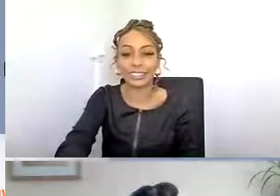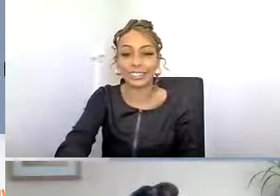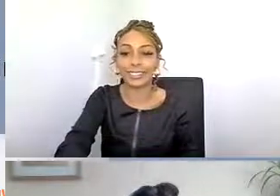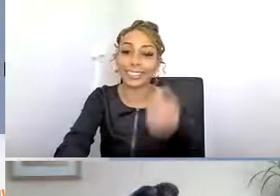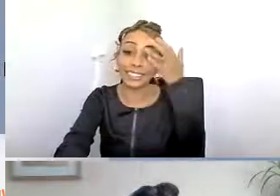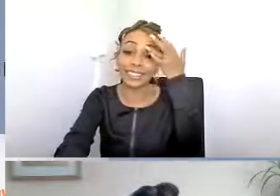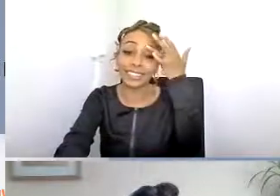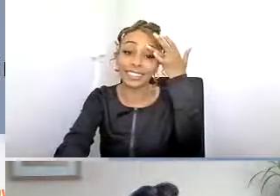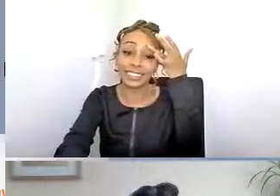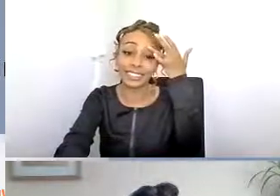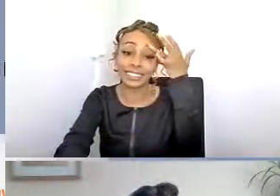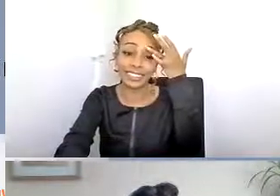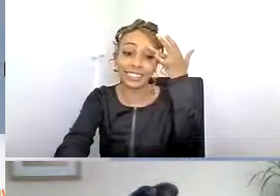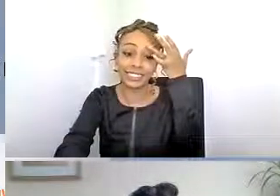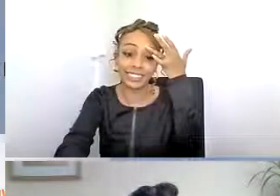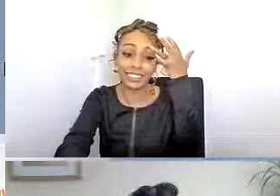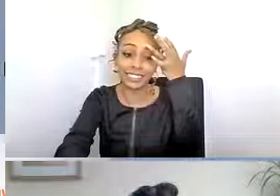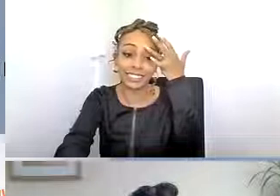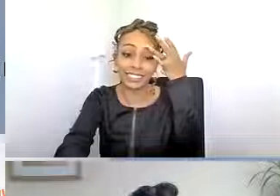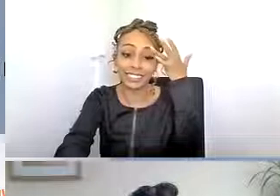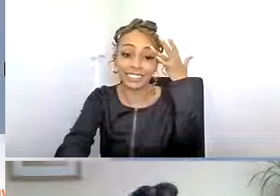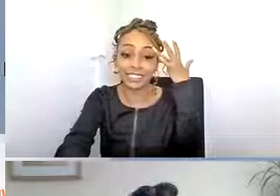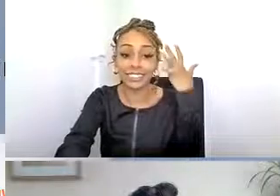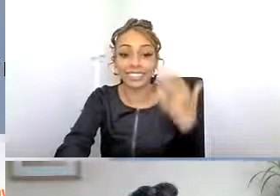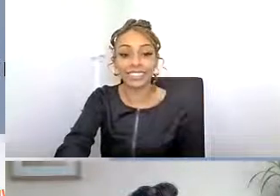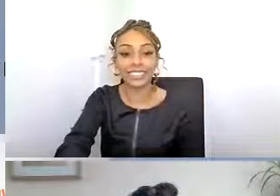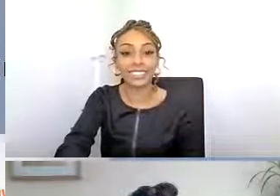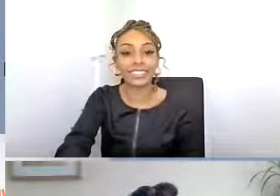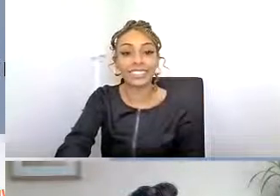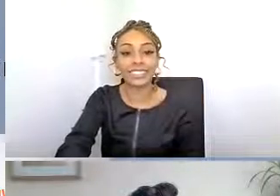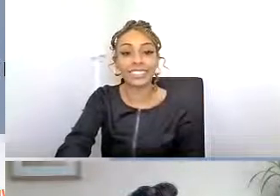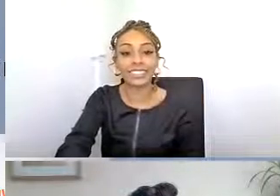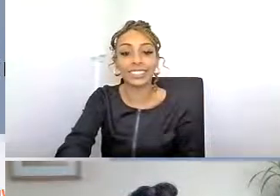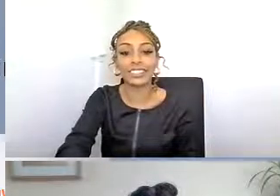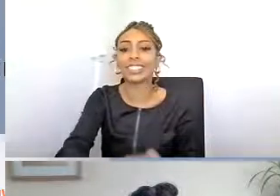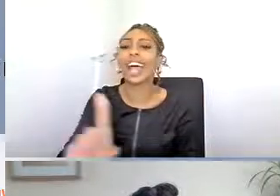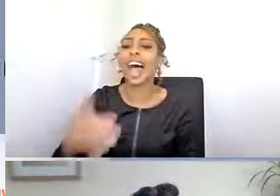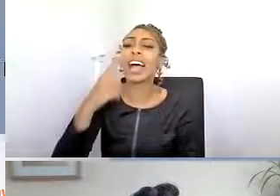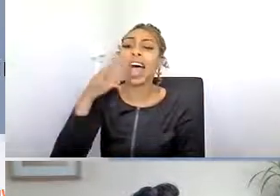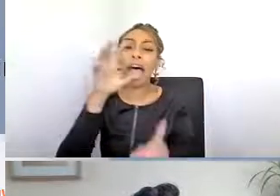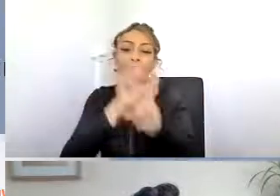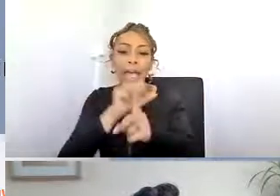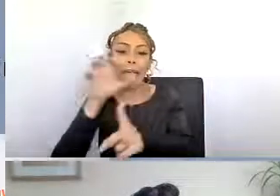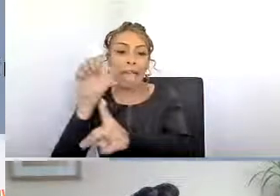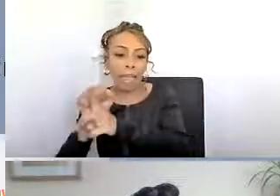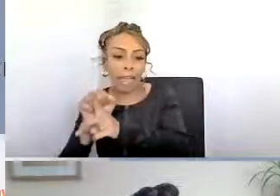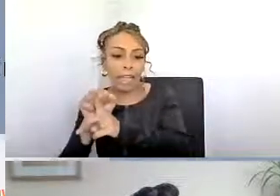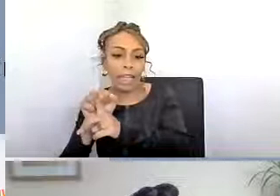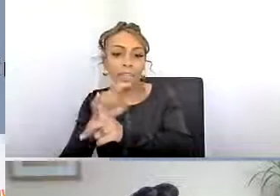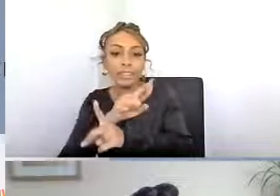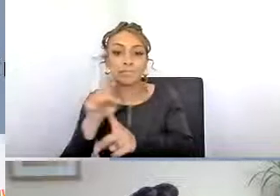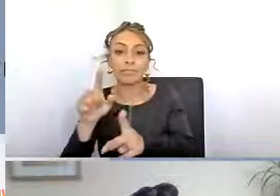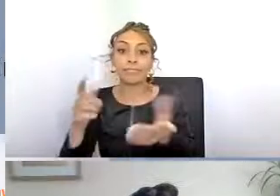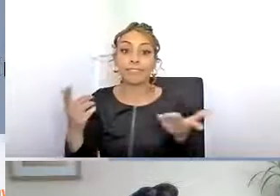including this piece. Sadly, I'm sure you could probably spot the sort of rather sort of